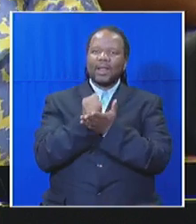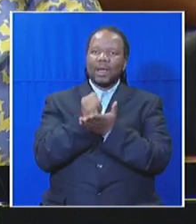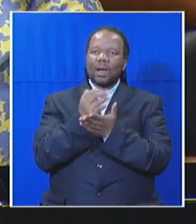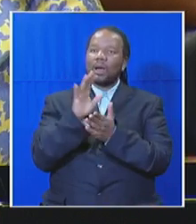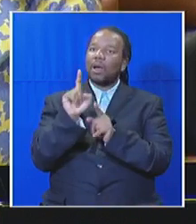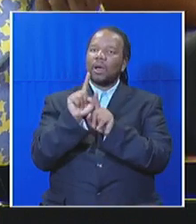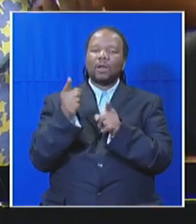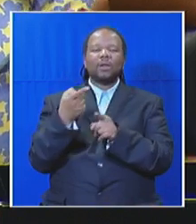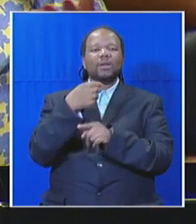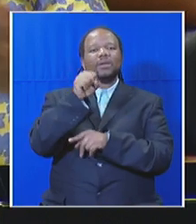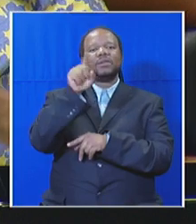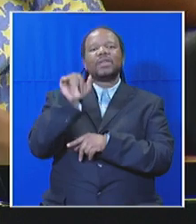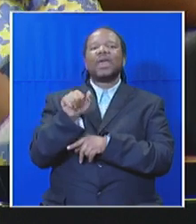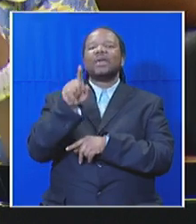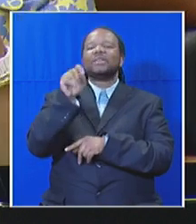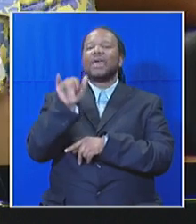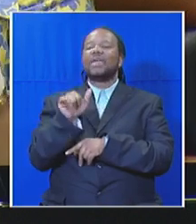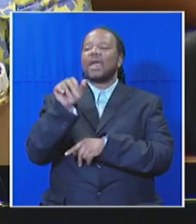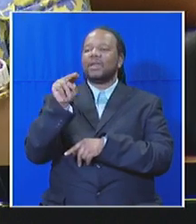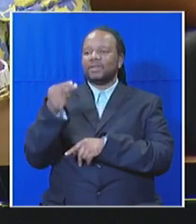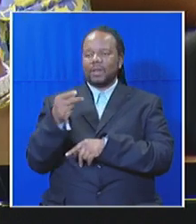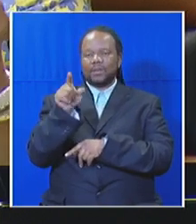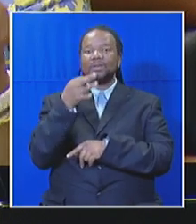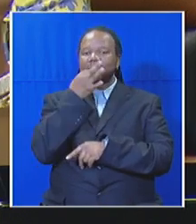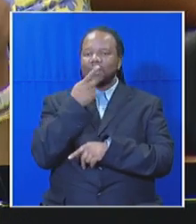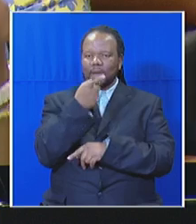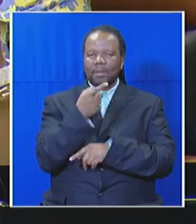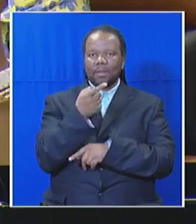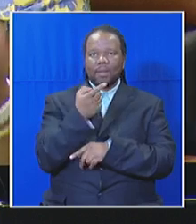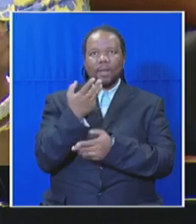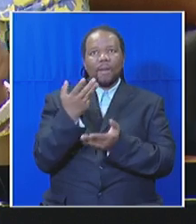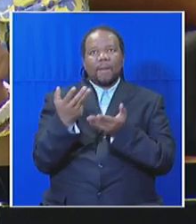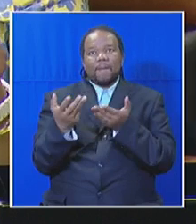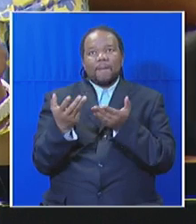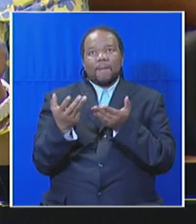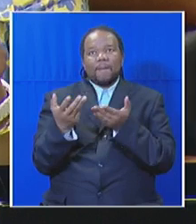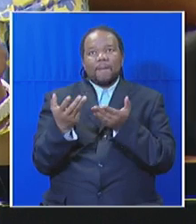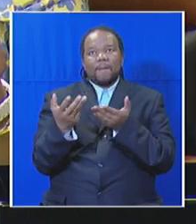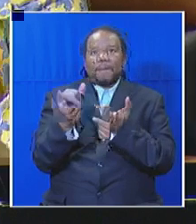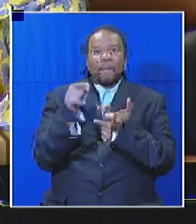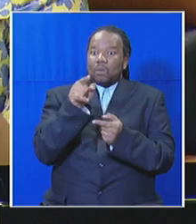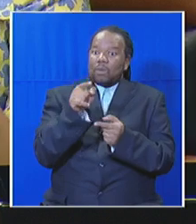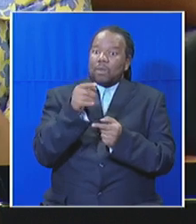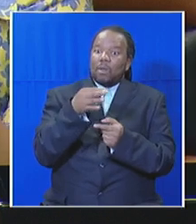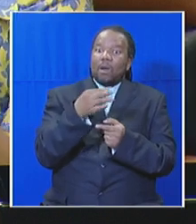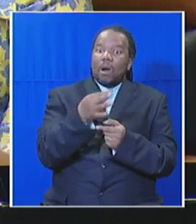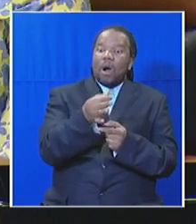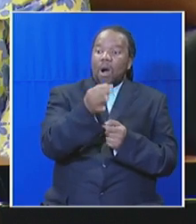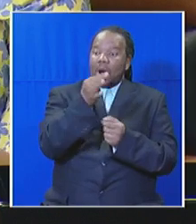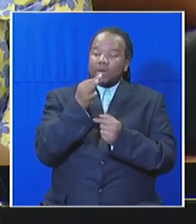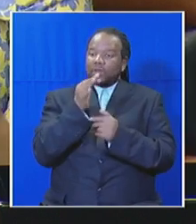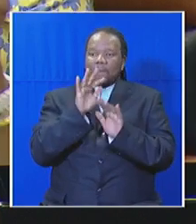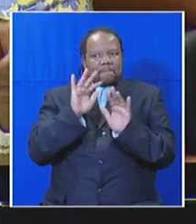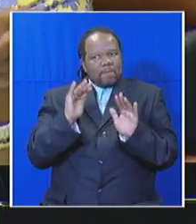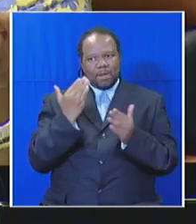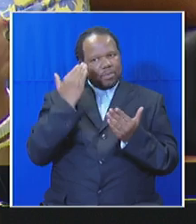Honorable Steenhuisen was standing there, he might not like the answer. That an answer